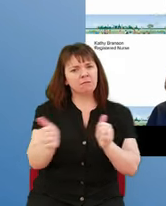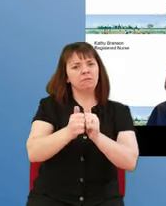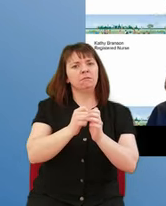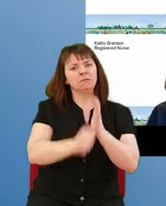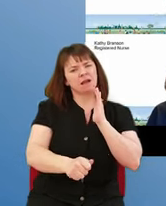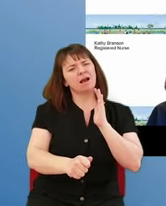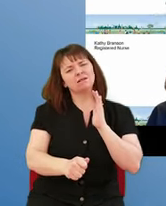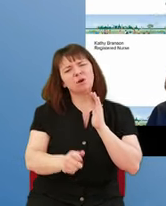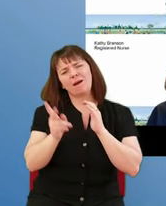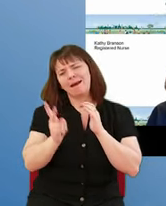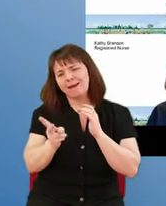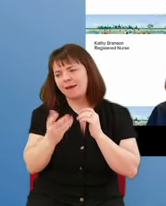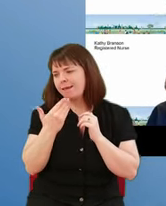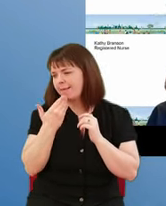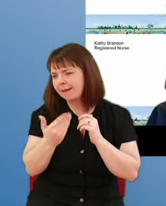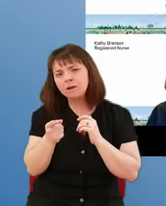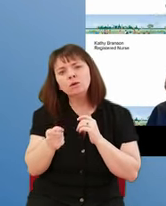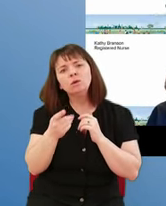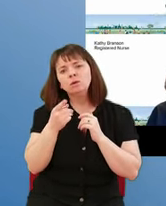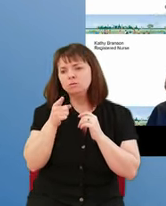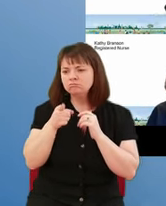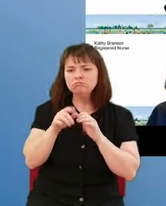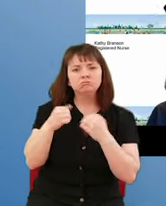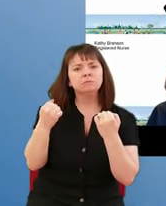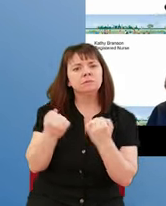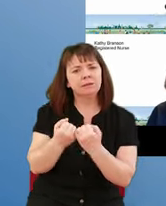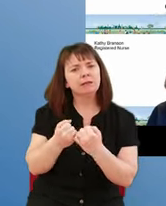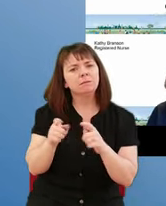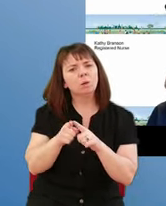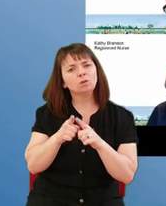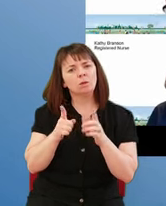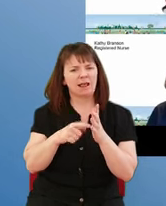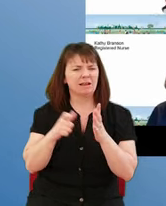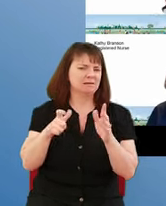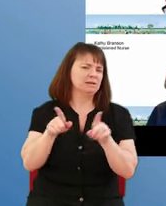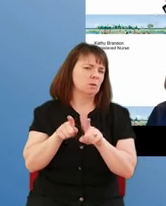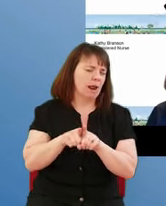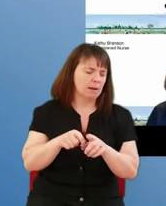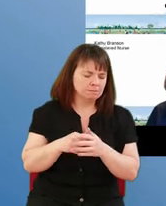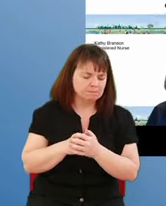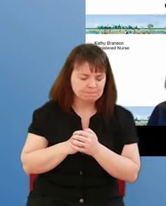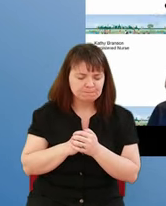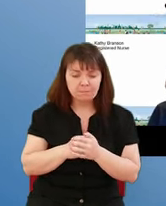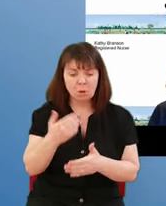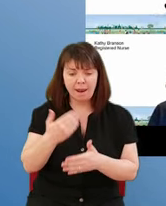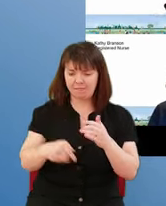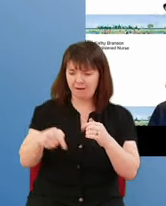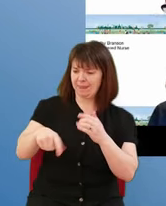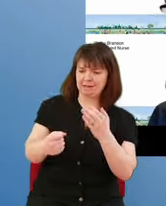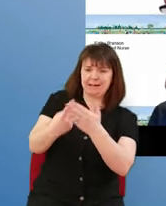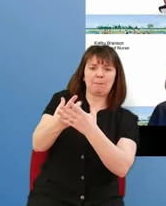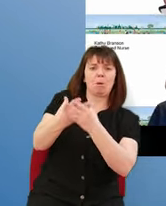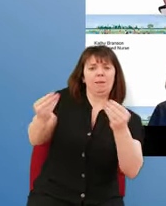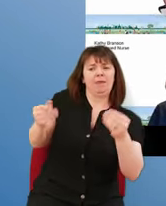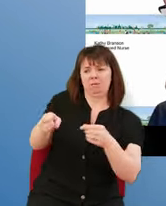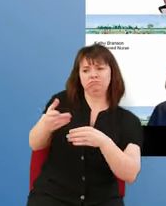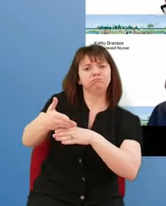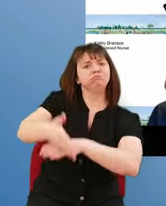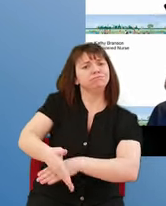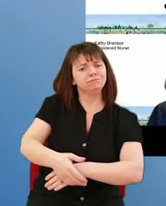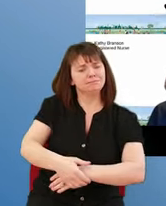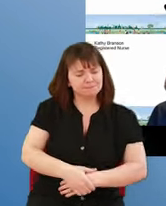well. We wouldn't have got there without collegiate working. Andrew. Yeah, thank you. Hello, Gina.